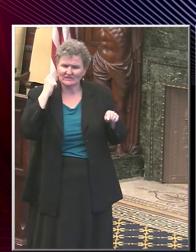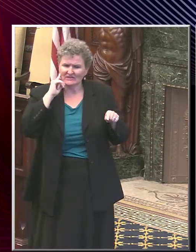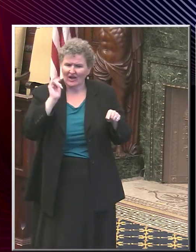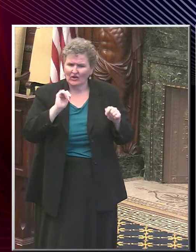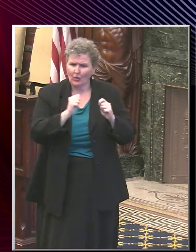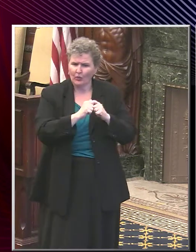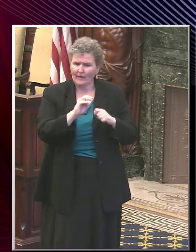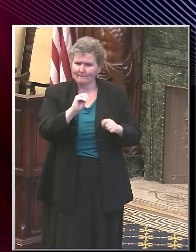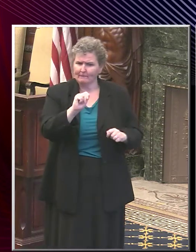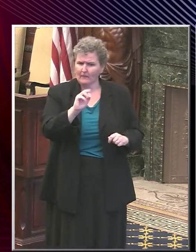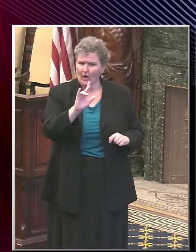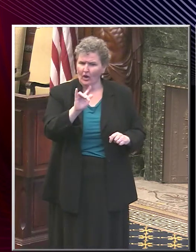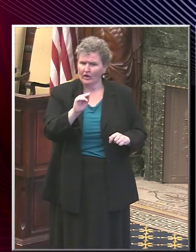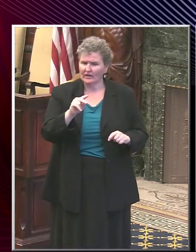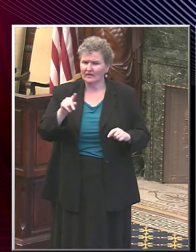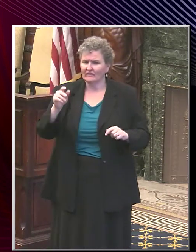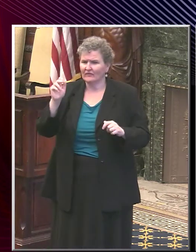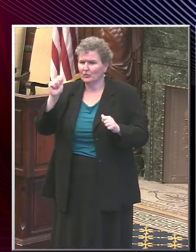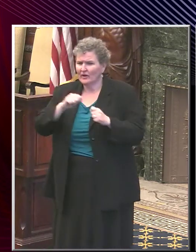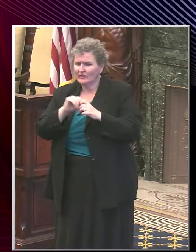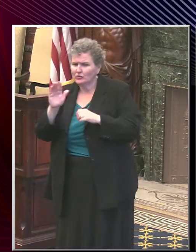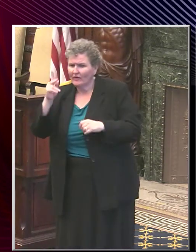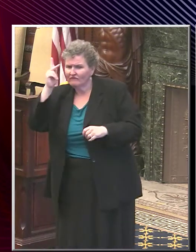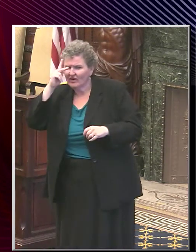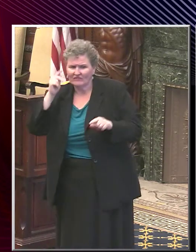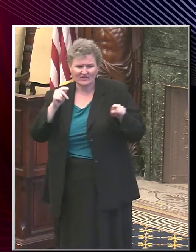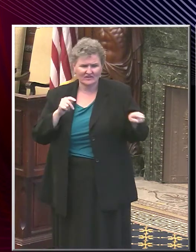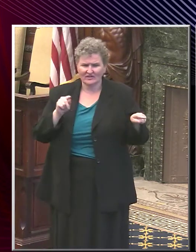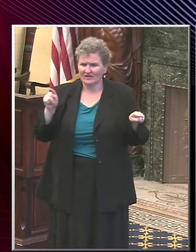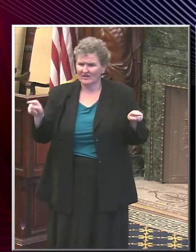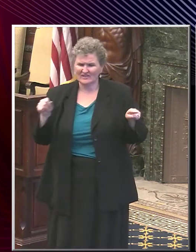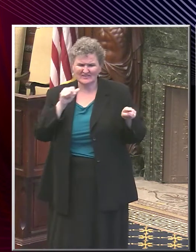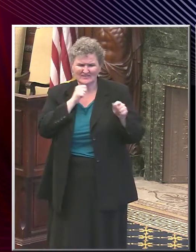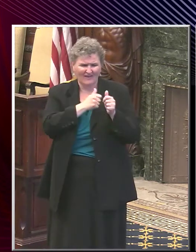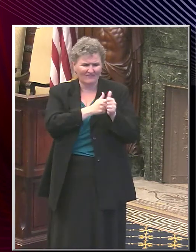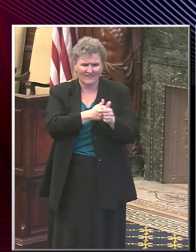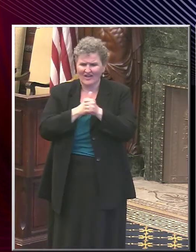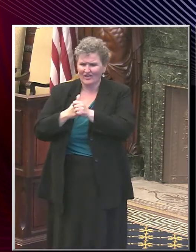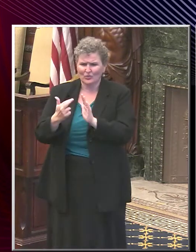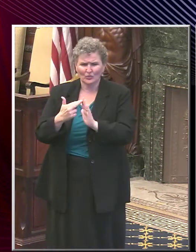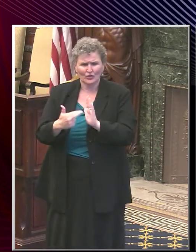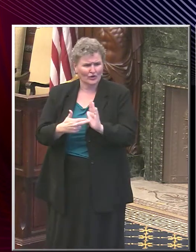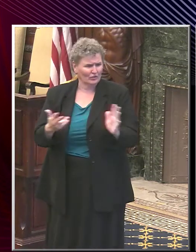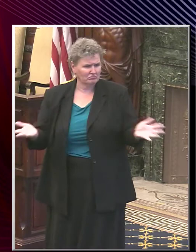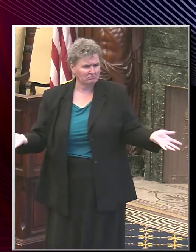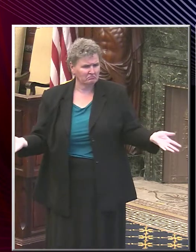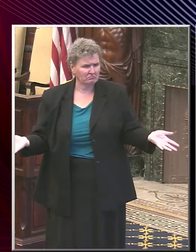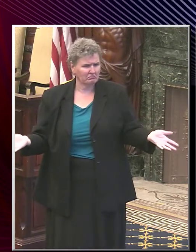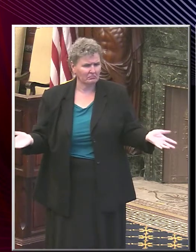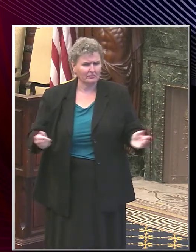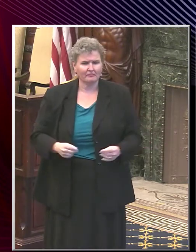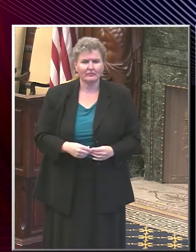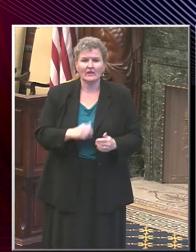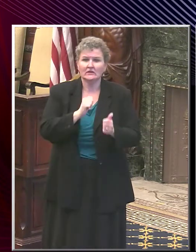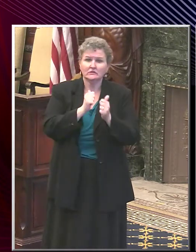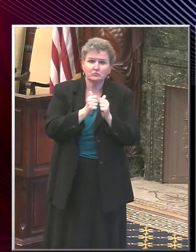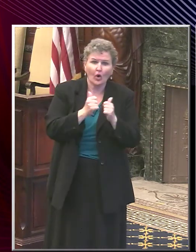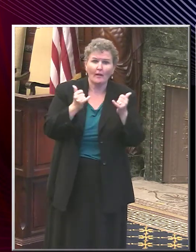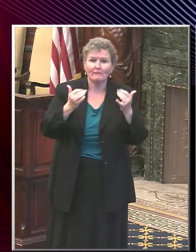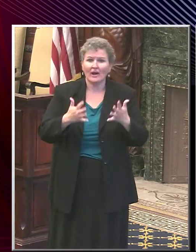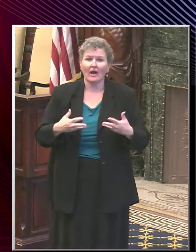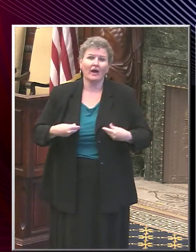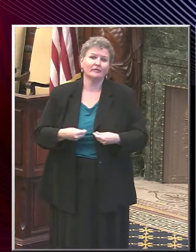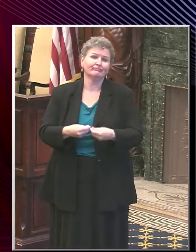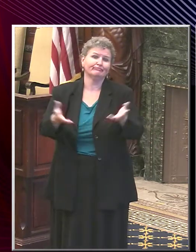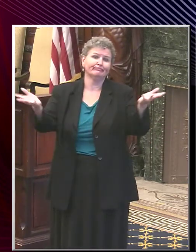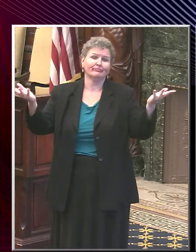and the Phillies are not subject to those same rules. Is it that these sports players get, better consideration